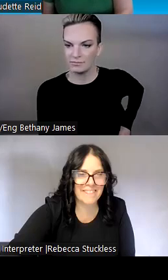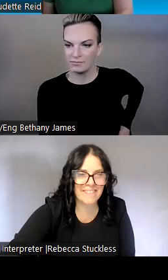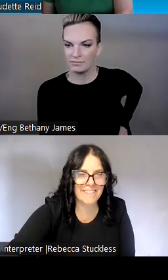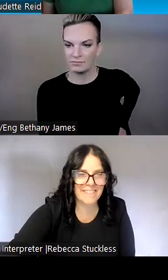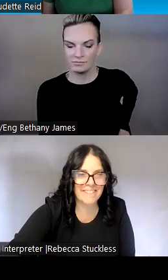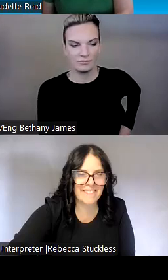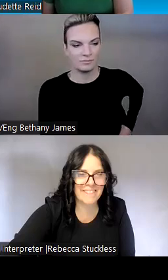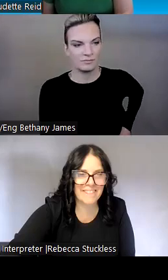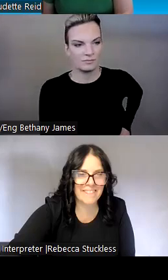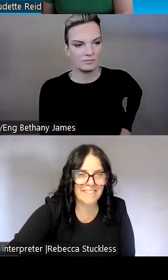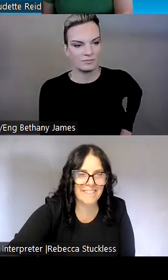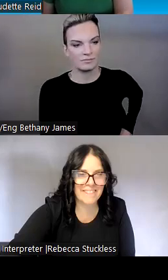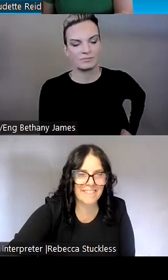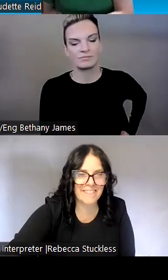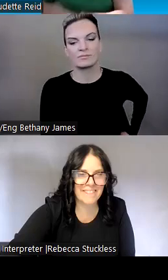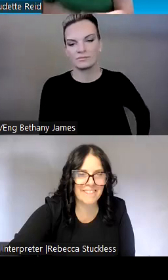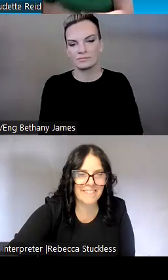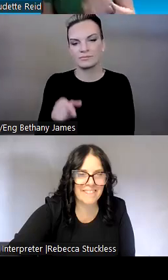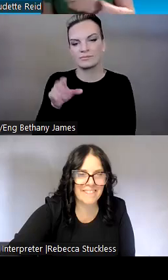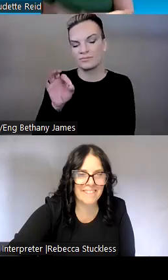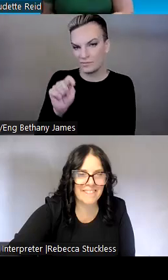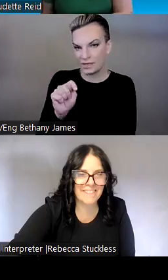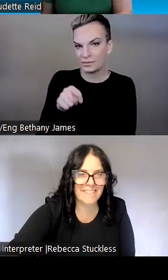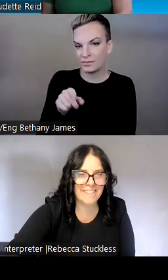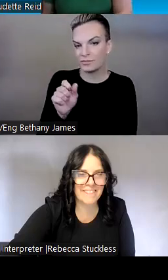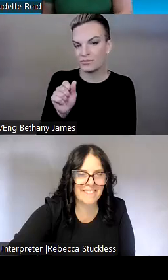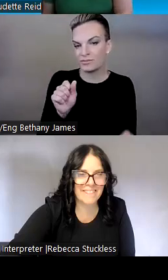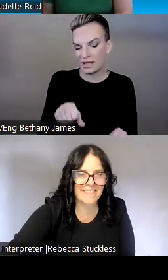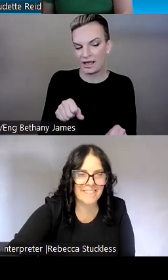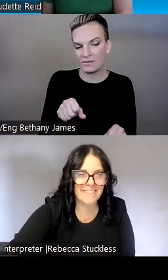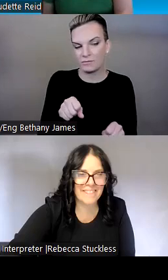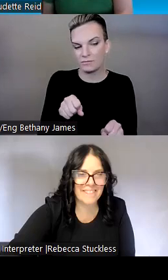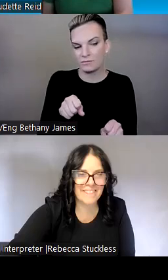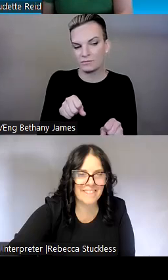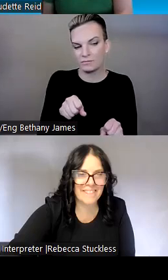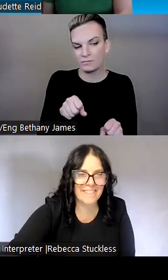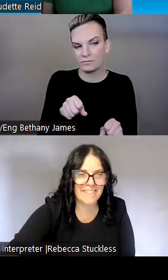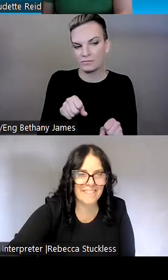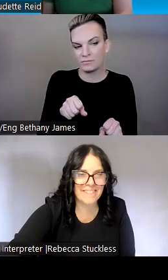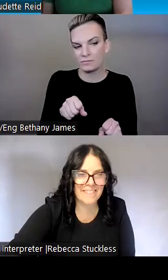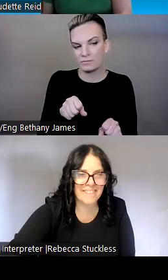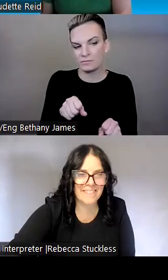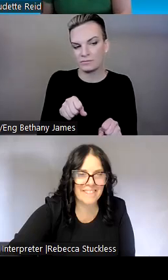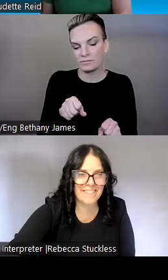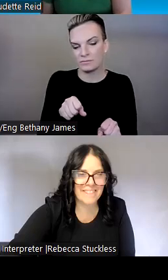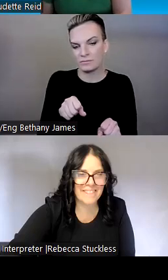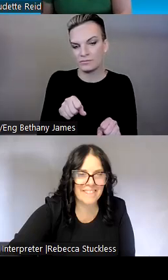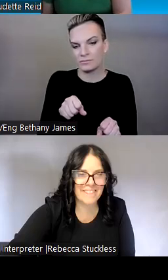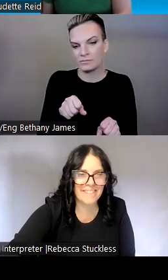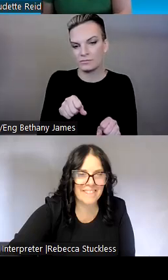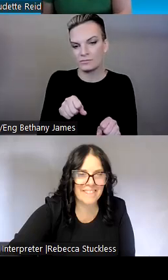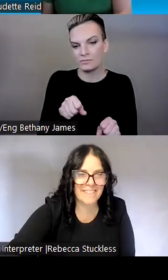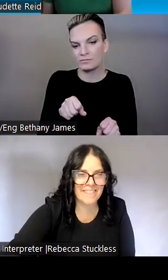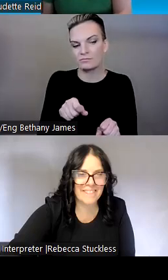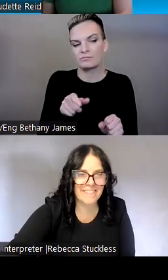Oh, and also you can, with FaceTime, you can talk to people who have an Android phone,